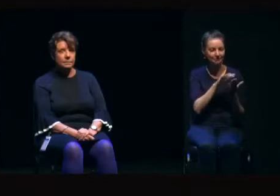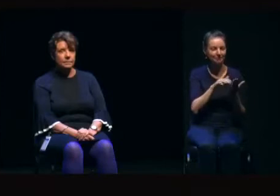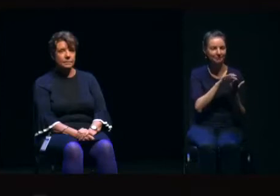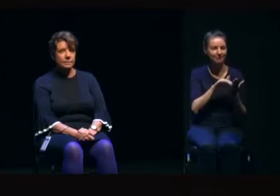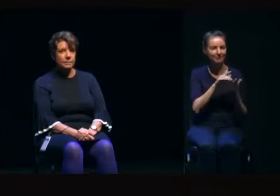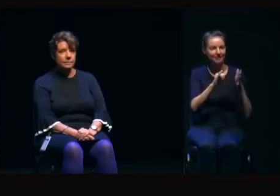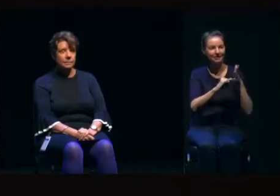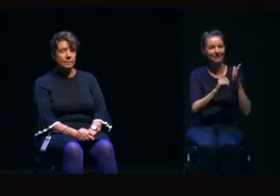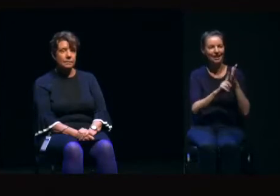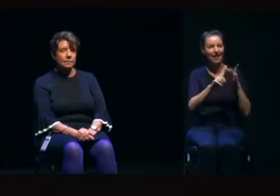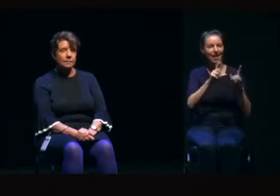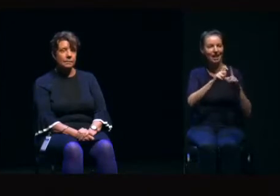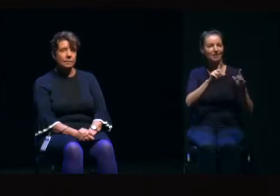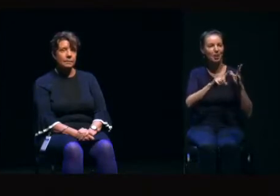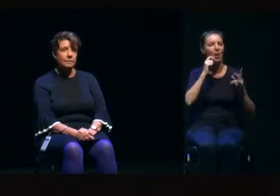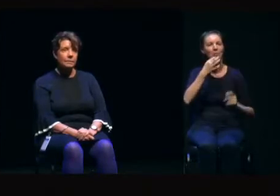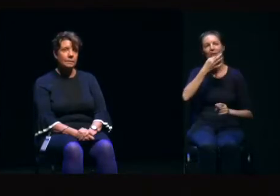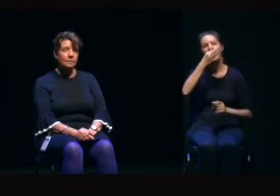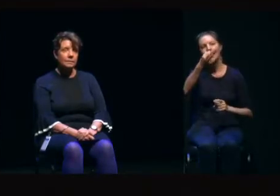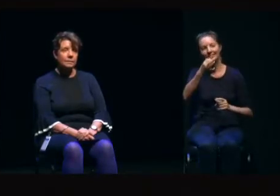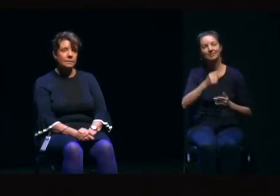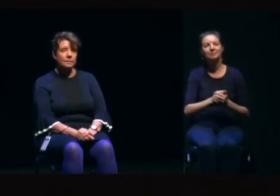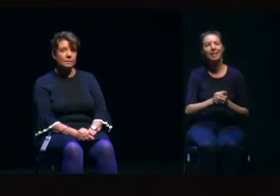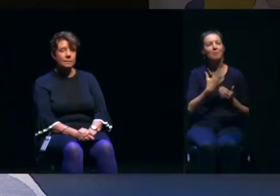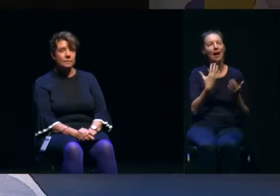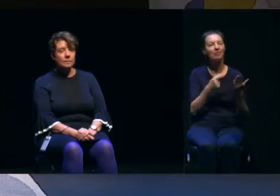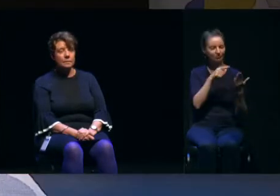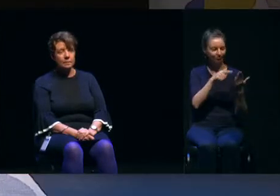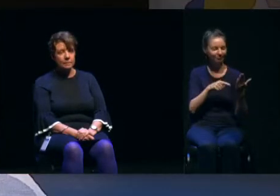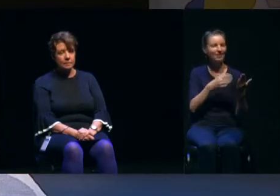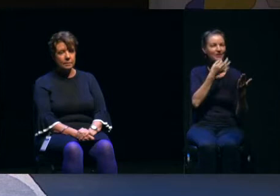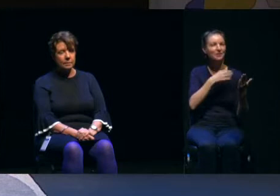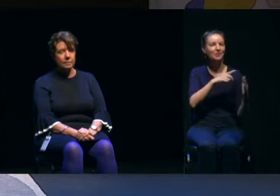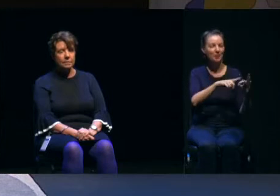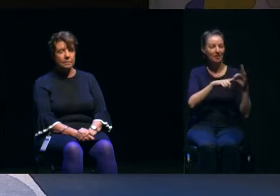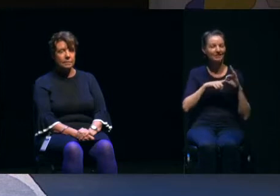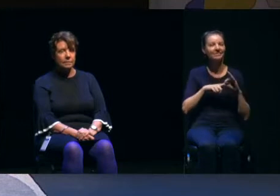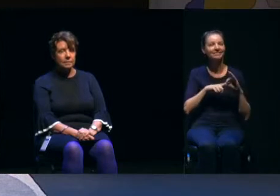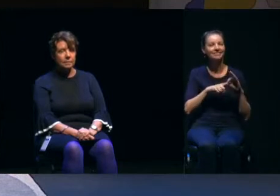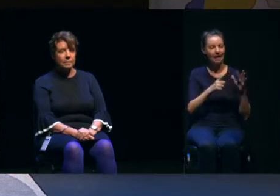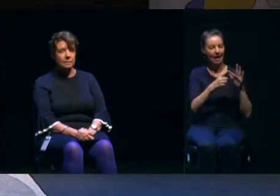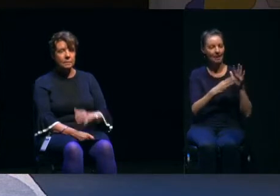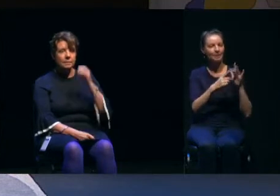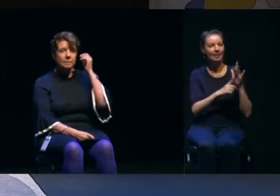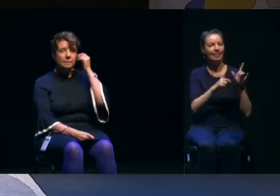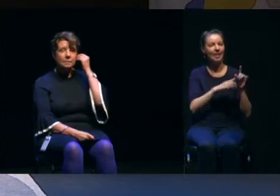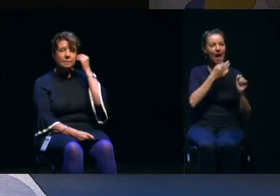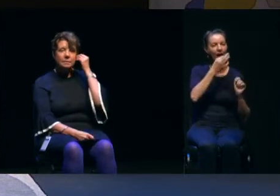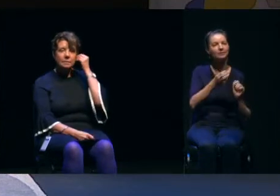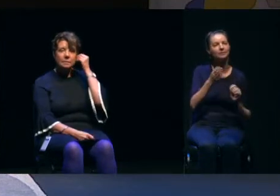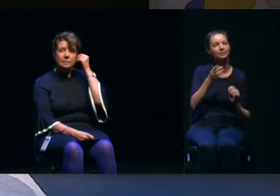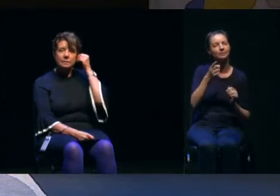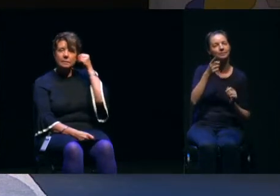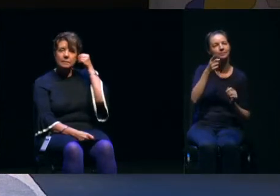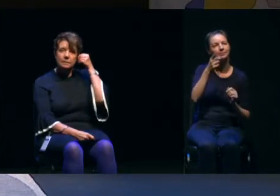and we'll put them to Isabel. There are a couple here in the meantime, which is wonderful, from Emily. Does Isabel have